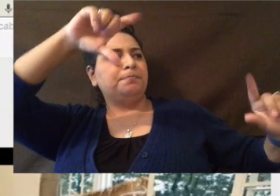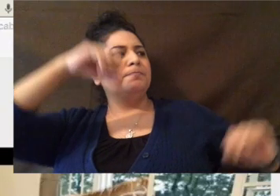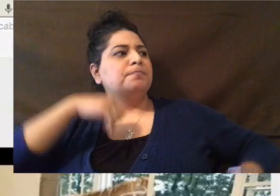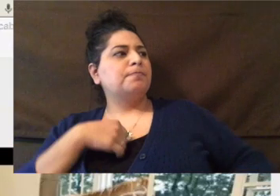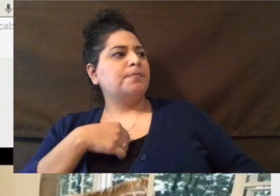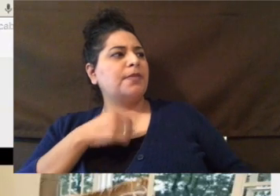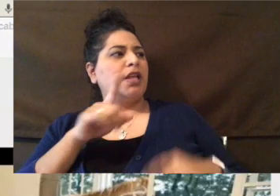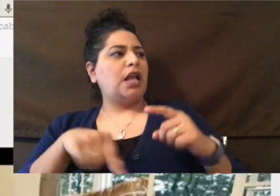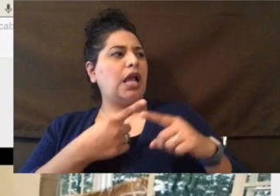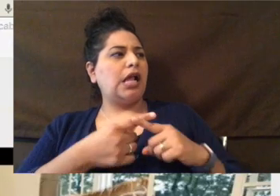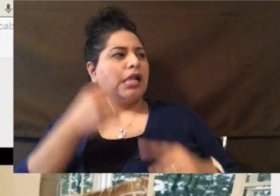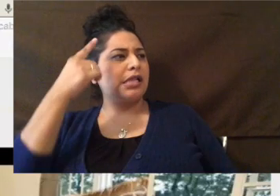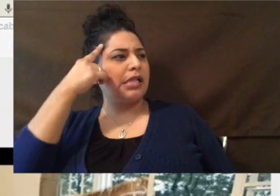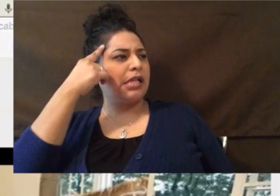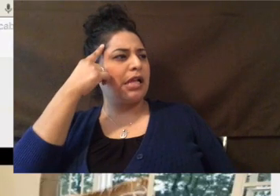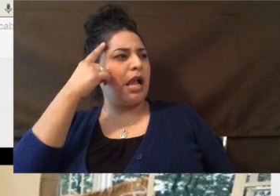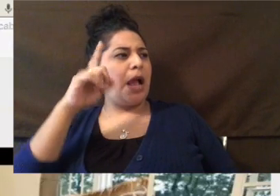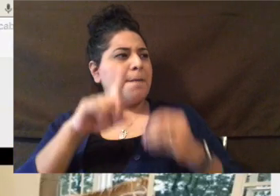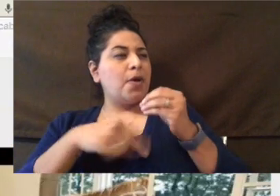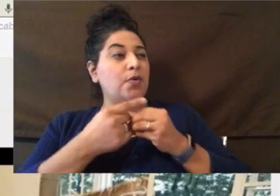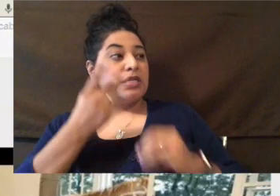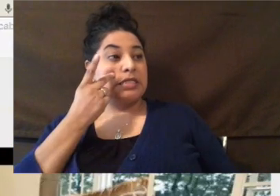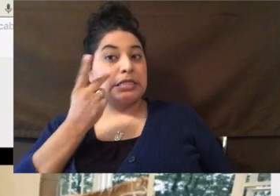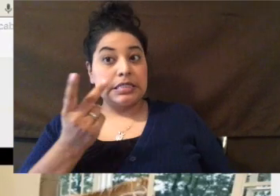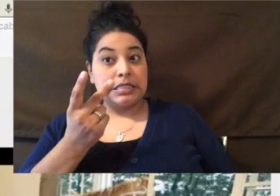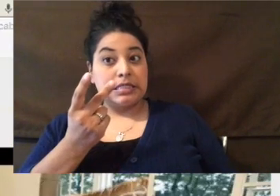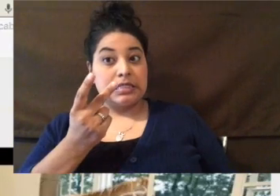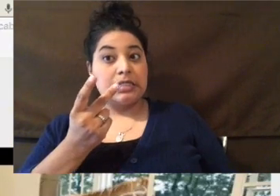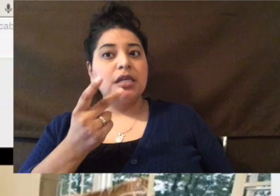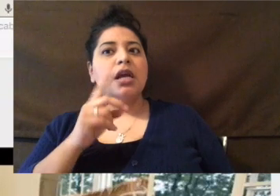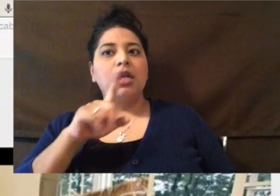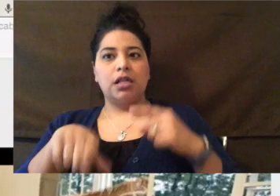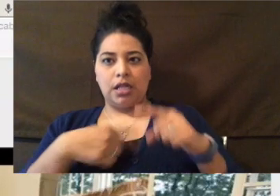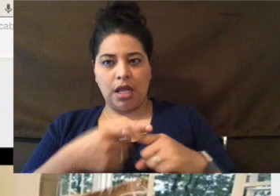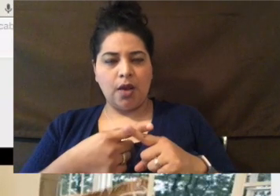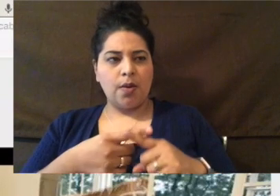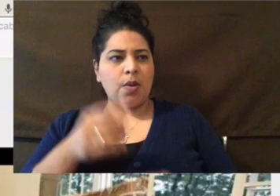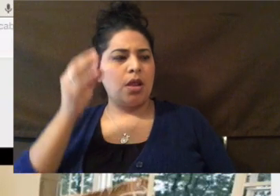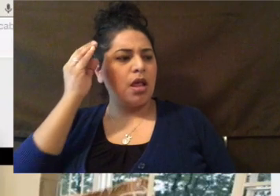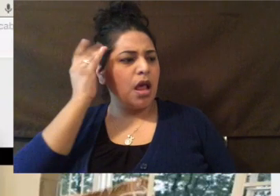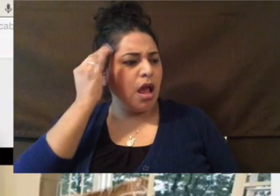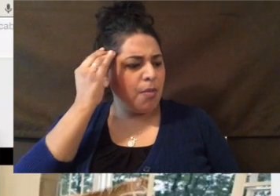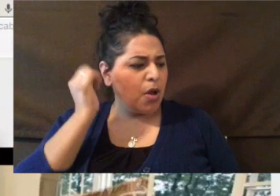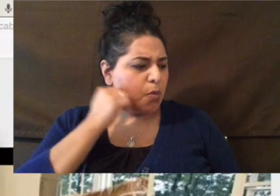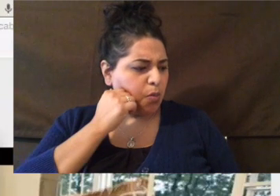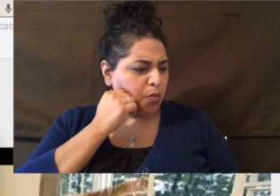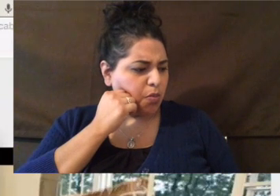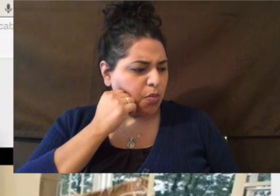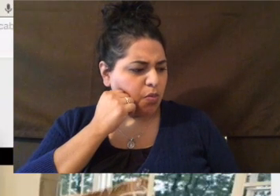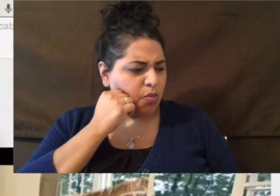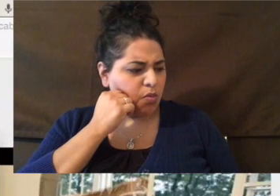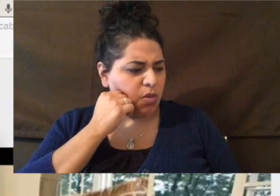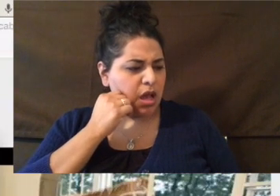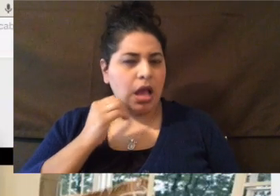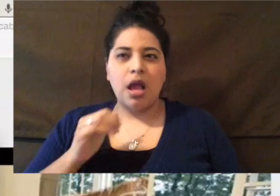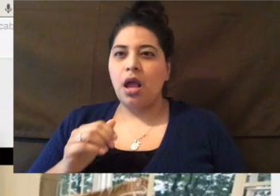actively think about what we see only. Then we think about